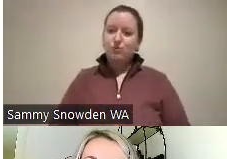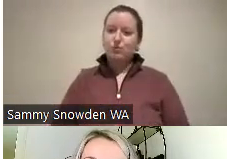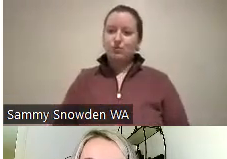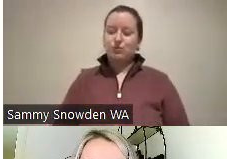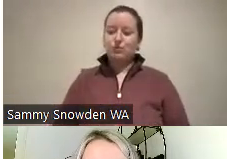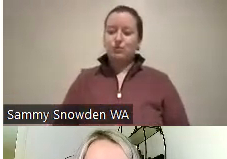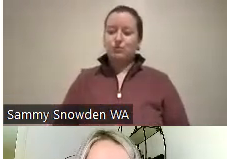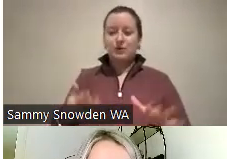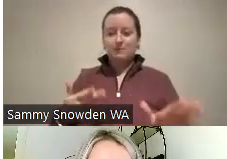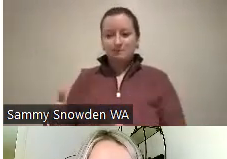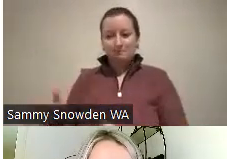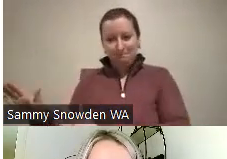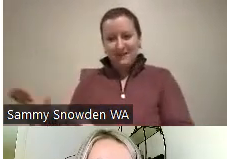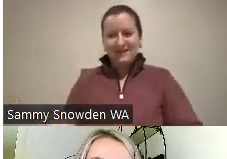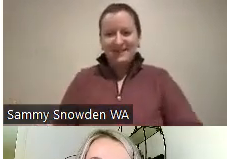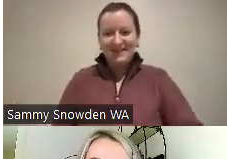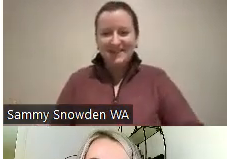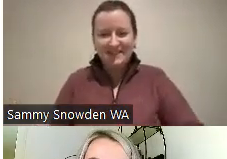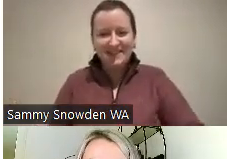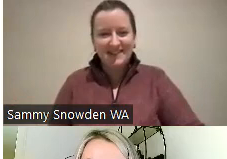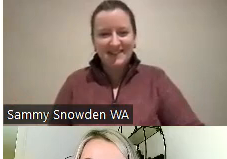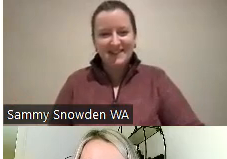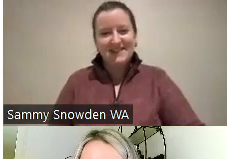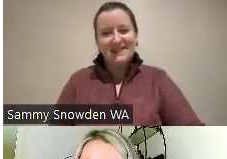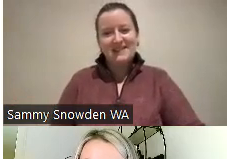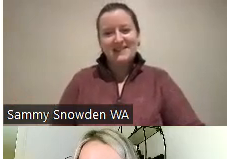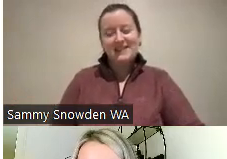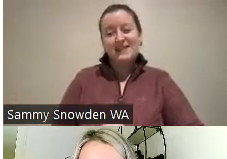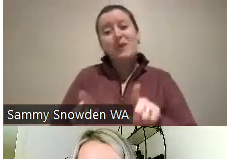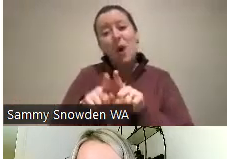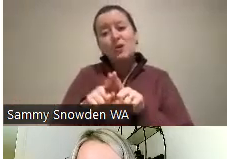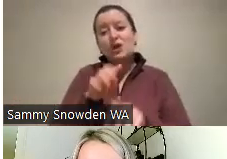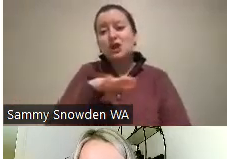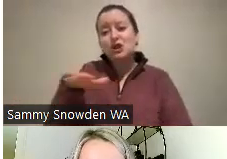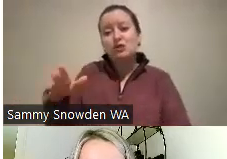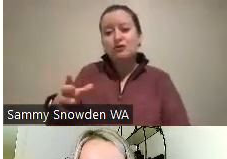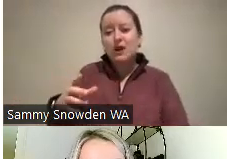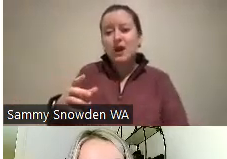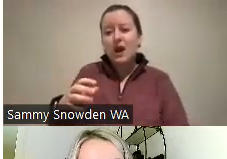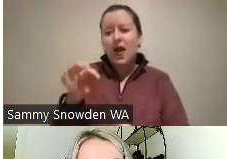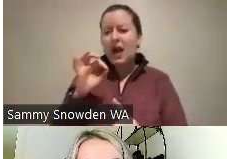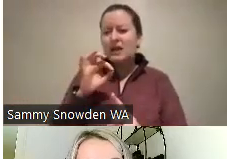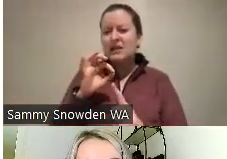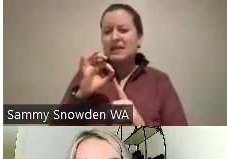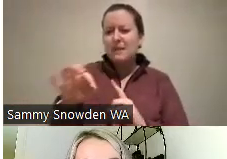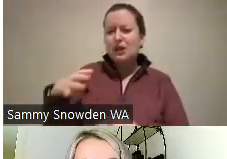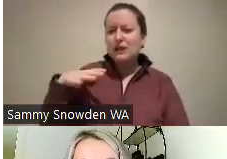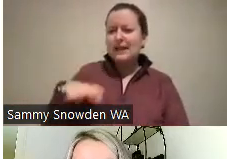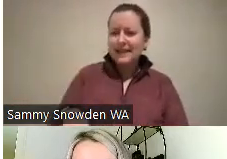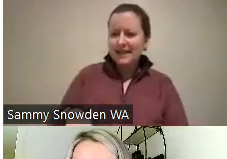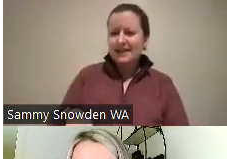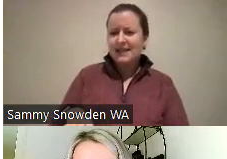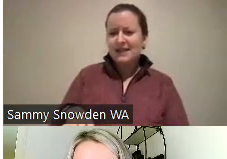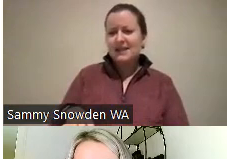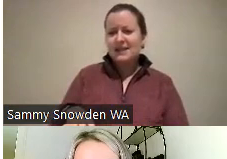blend called the Monster Juice for kids, especially children with special needs. It's been really, really lovely to support those. And we mix